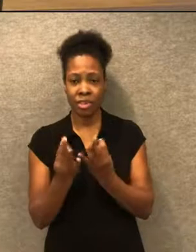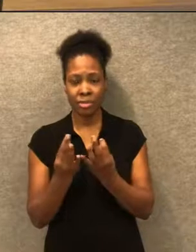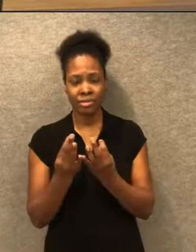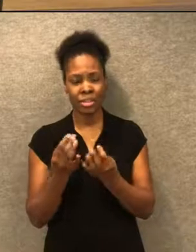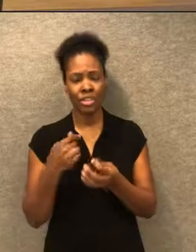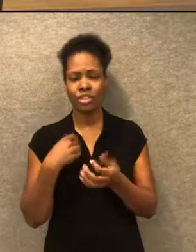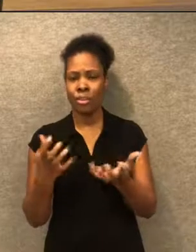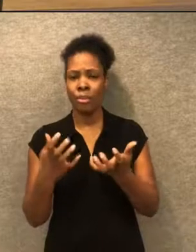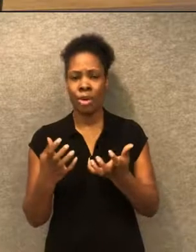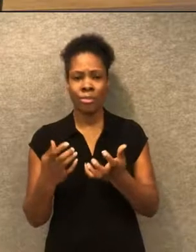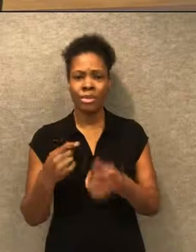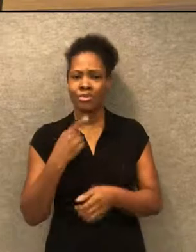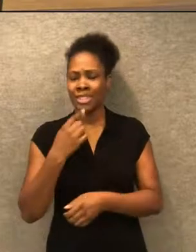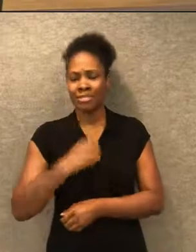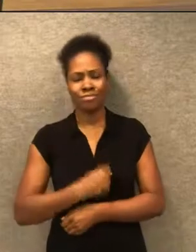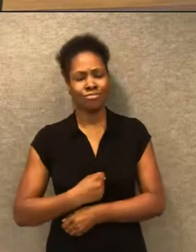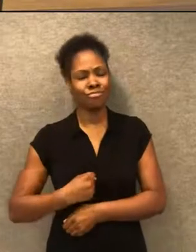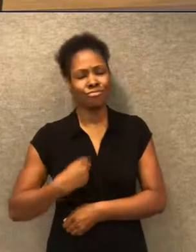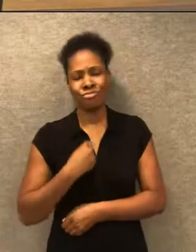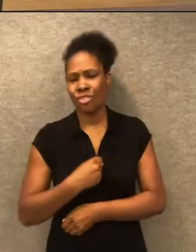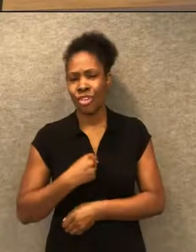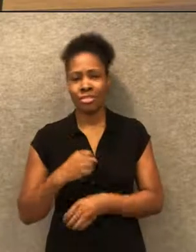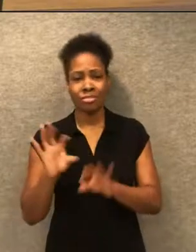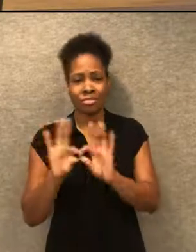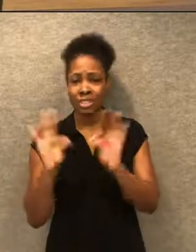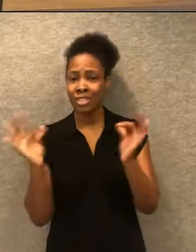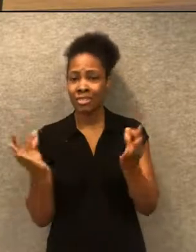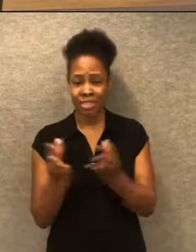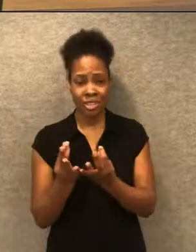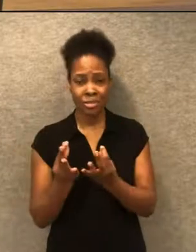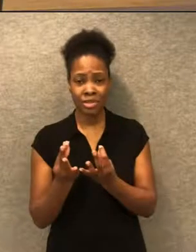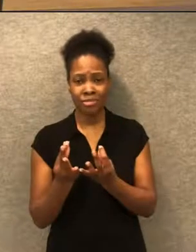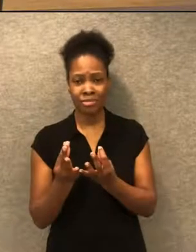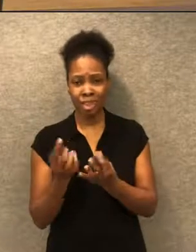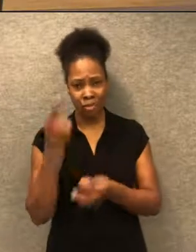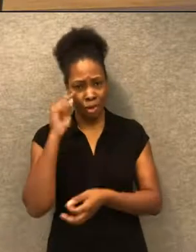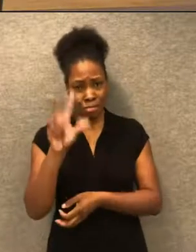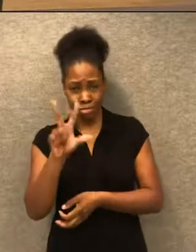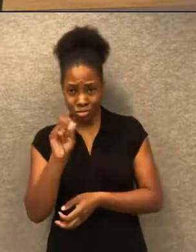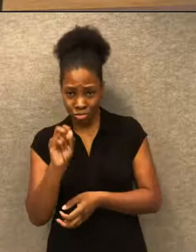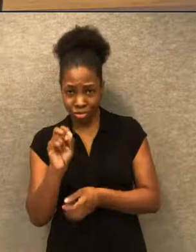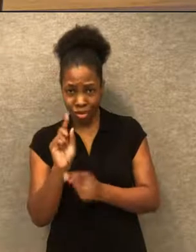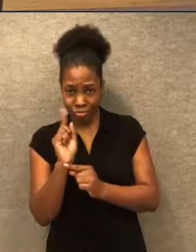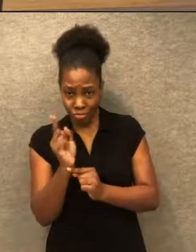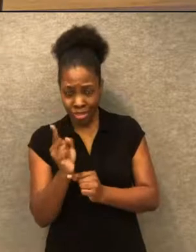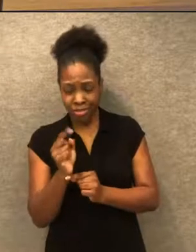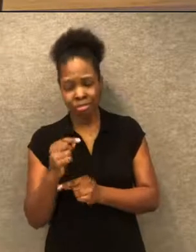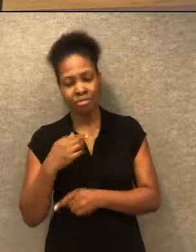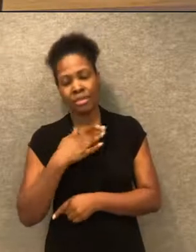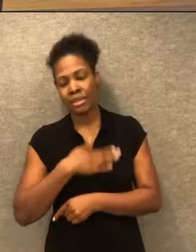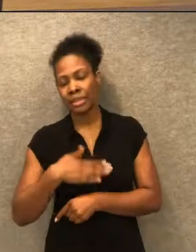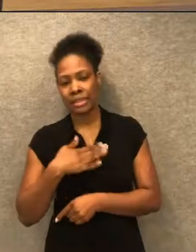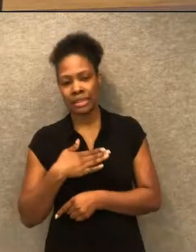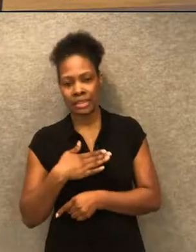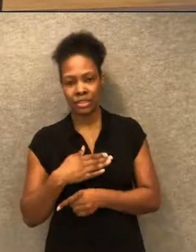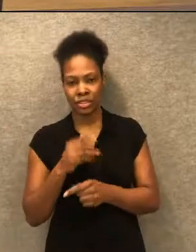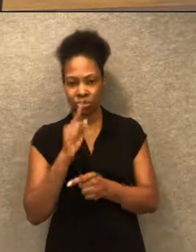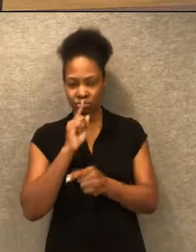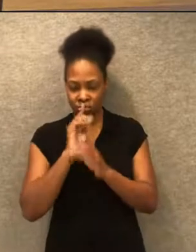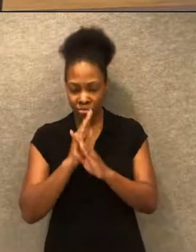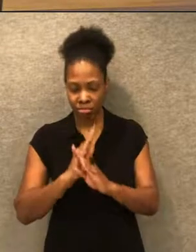our condolences to him and his family. And just for 30 seconds, just take a moment of silence.